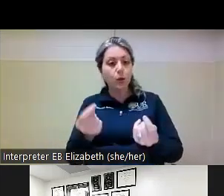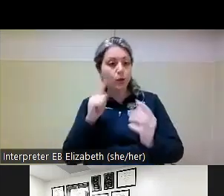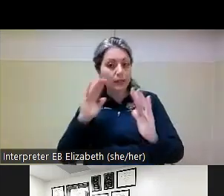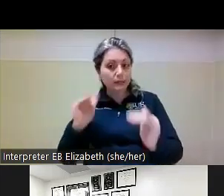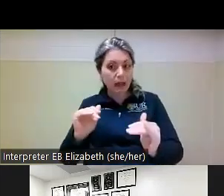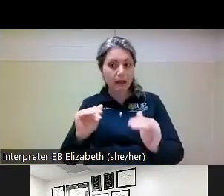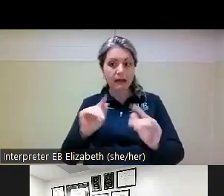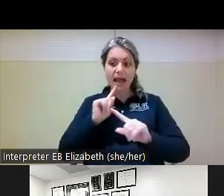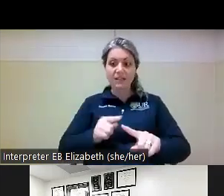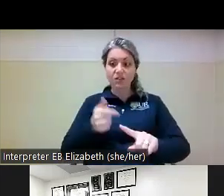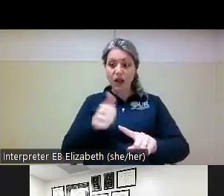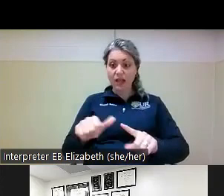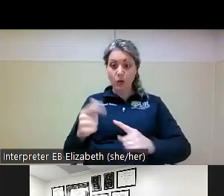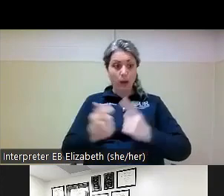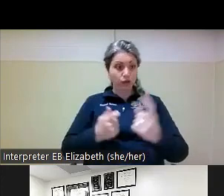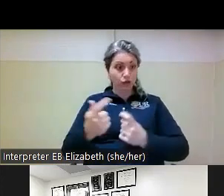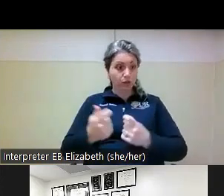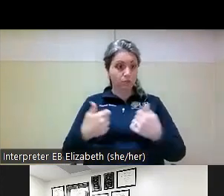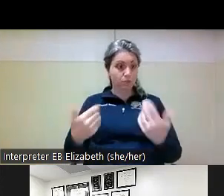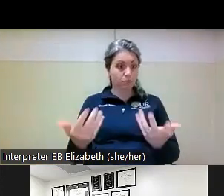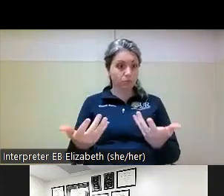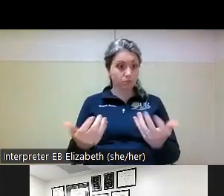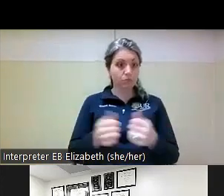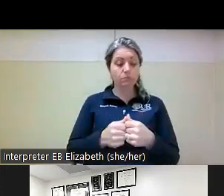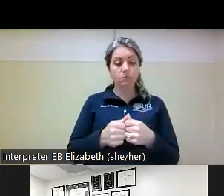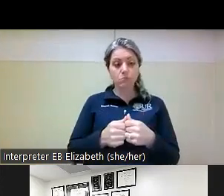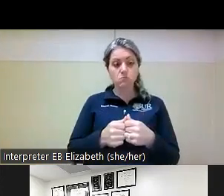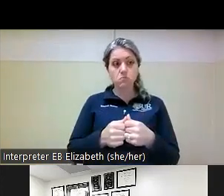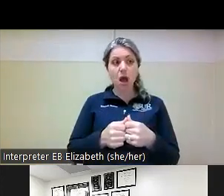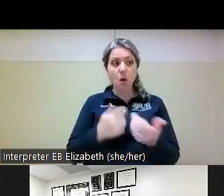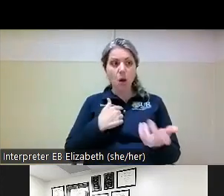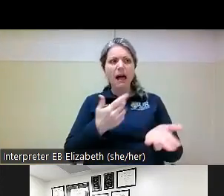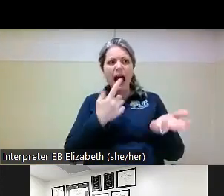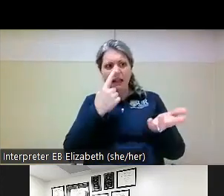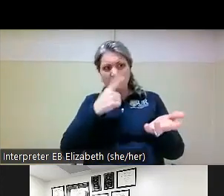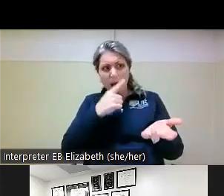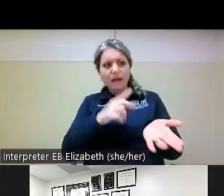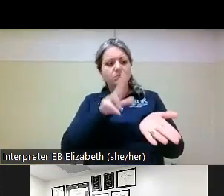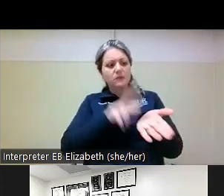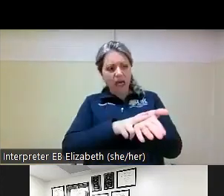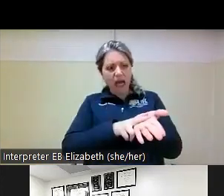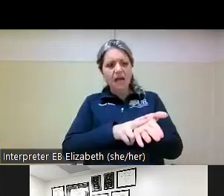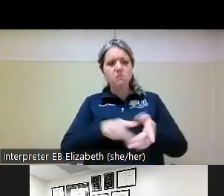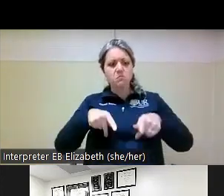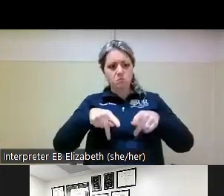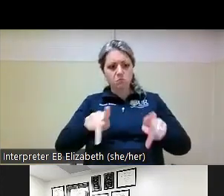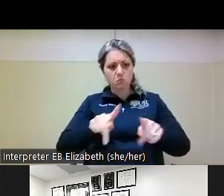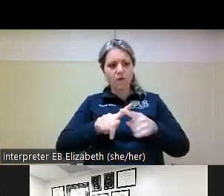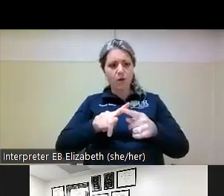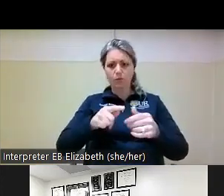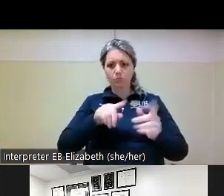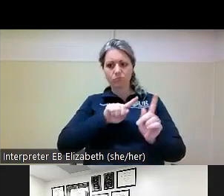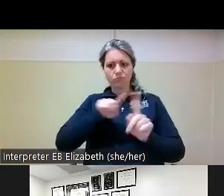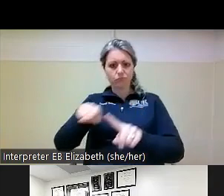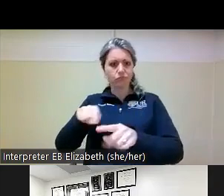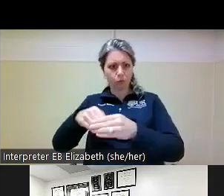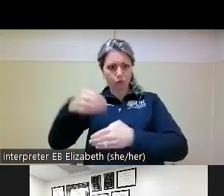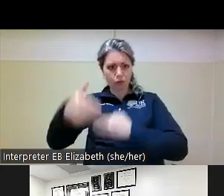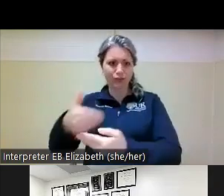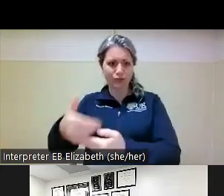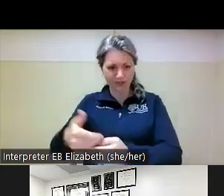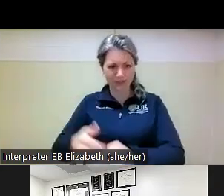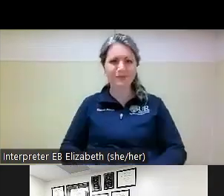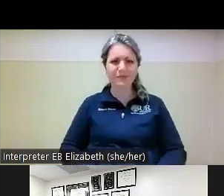answer any of your questions. And then we'll ask you to sign a consent for the procedure. There is one